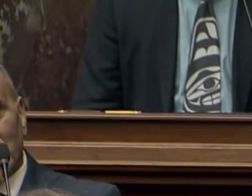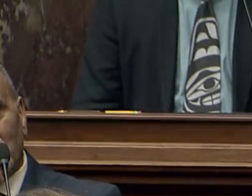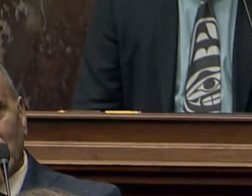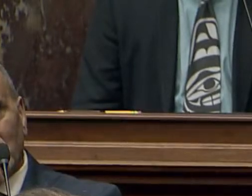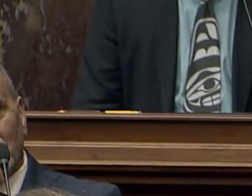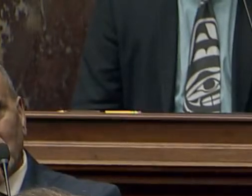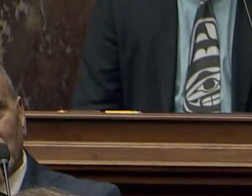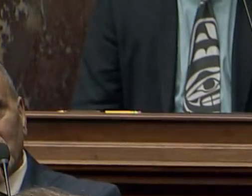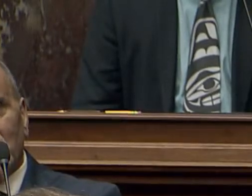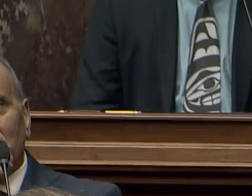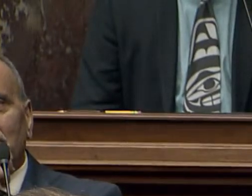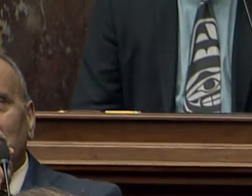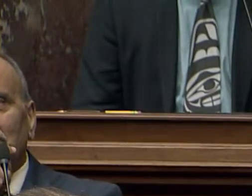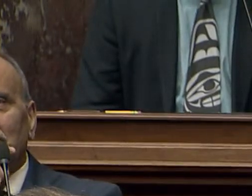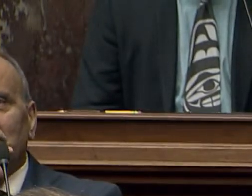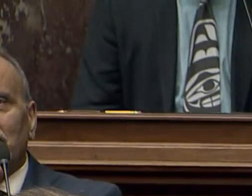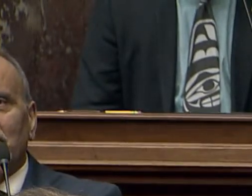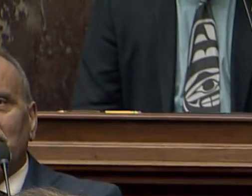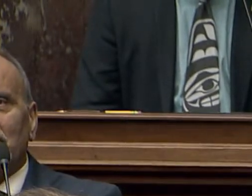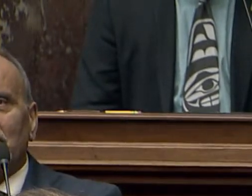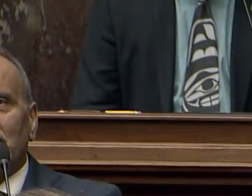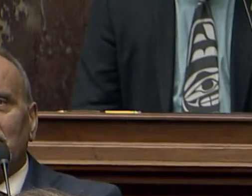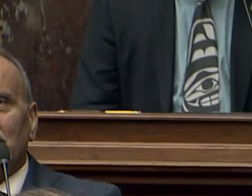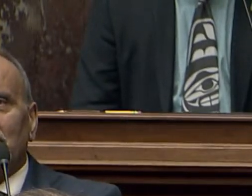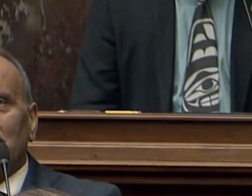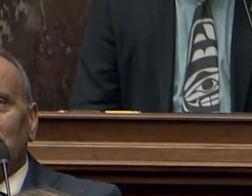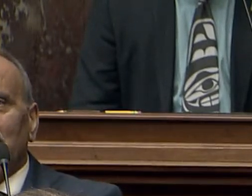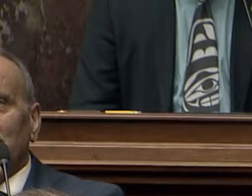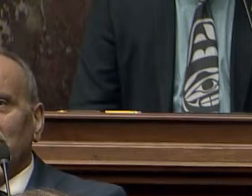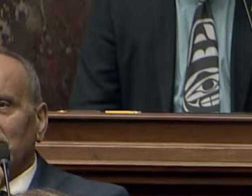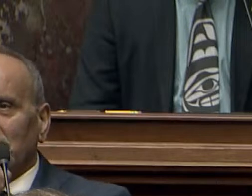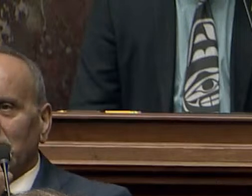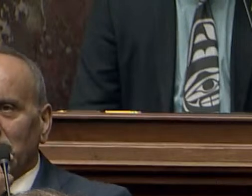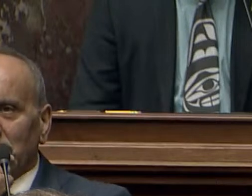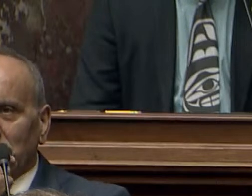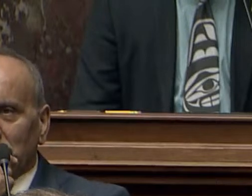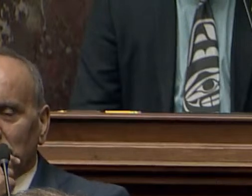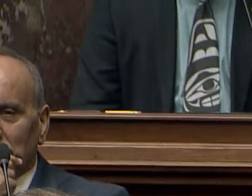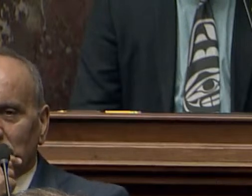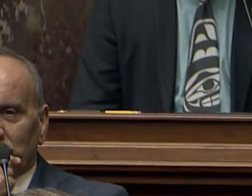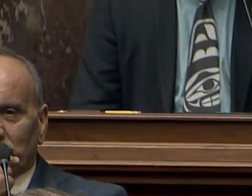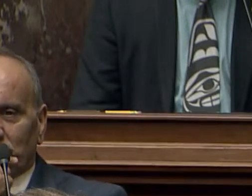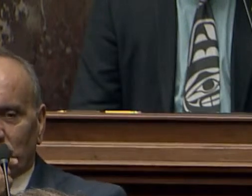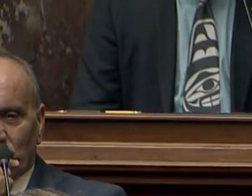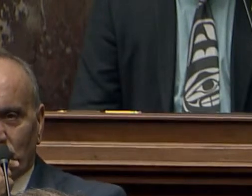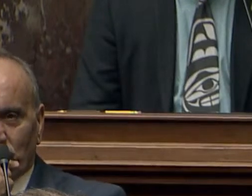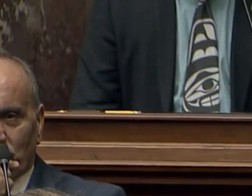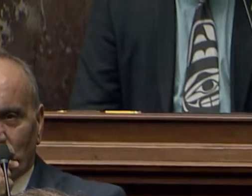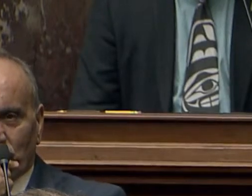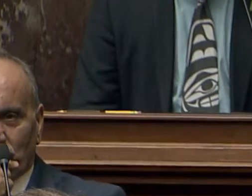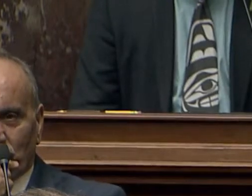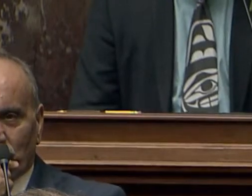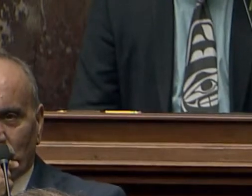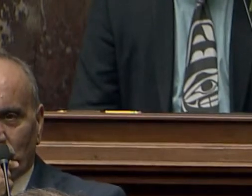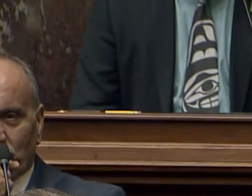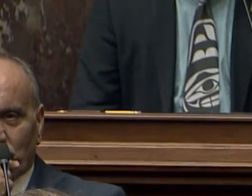This bill, prior to the consideration of the throne speech, expresses the established right of Parliament through its elected members to